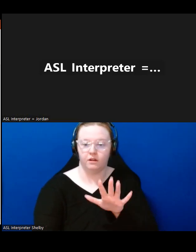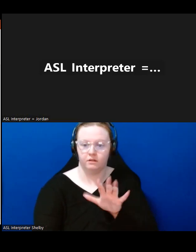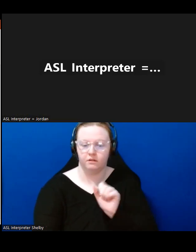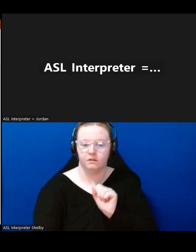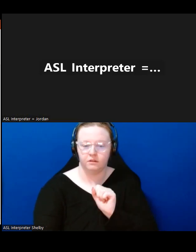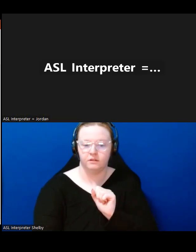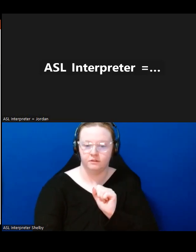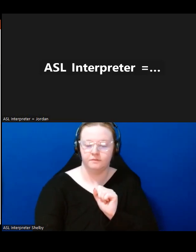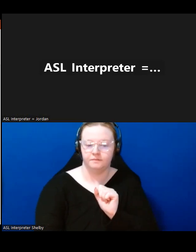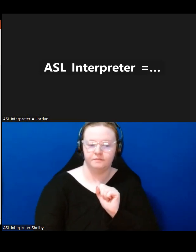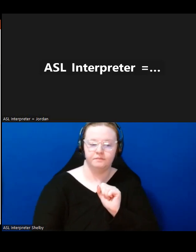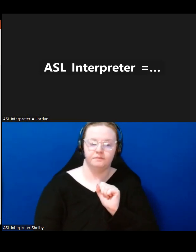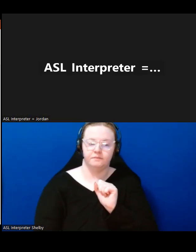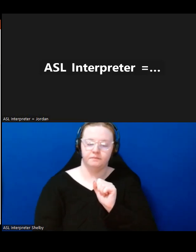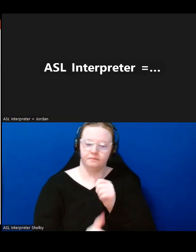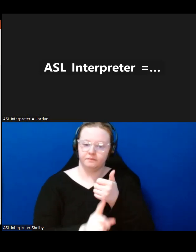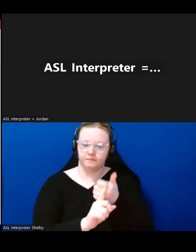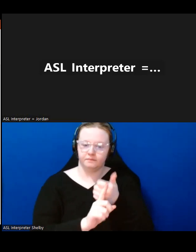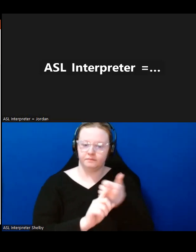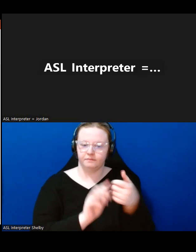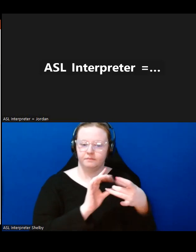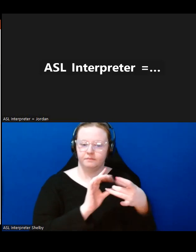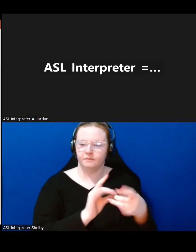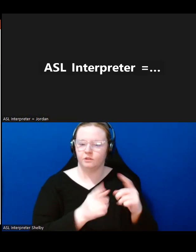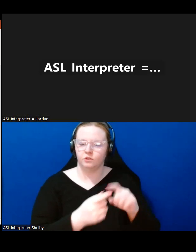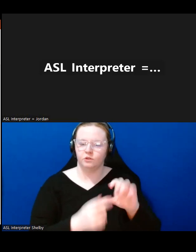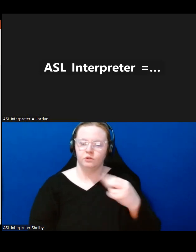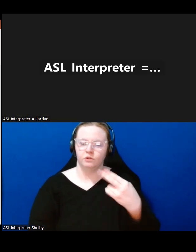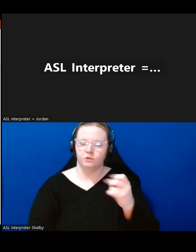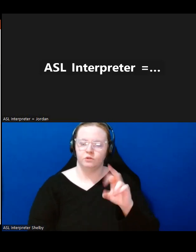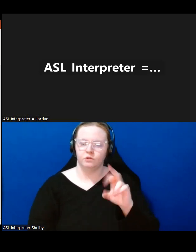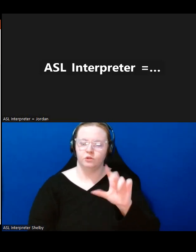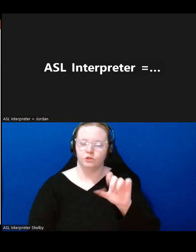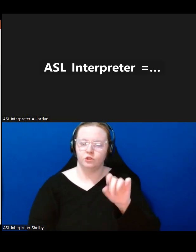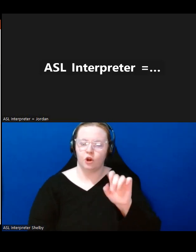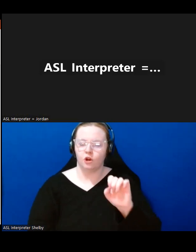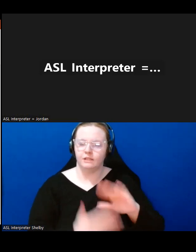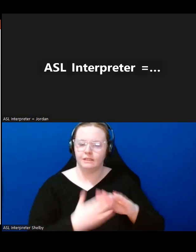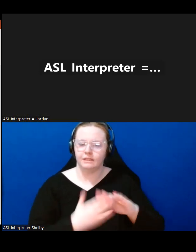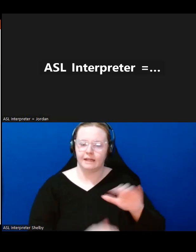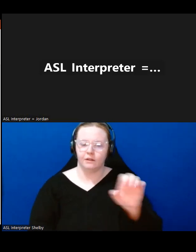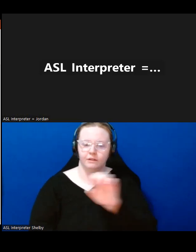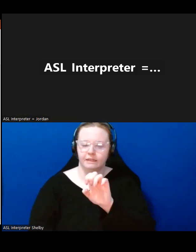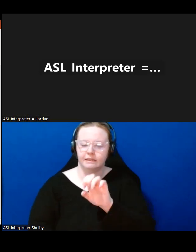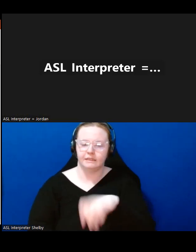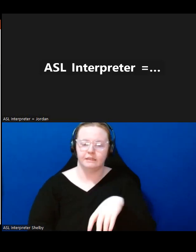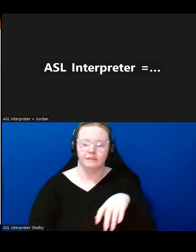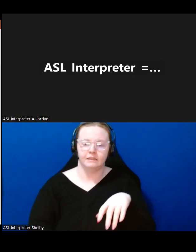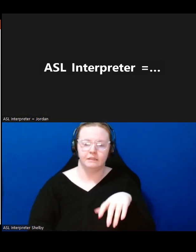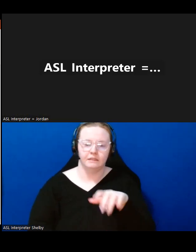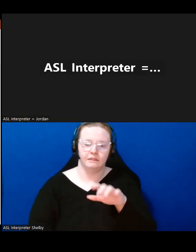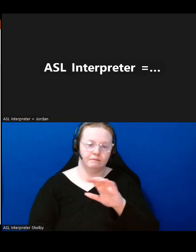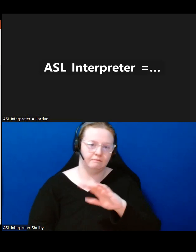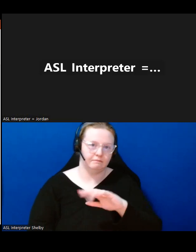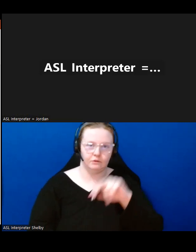it's bounded, I guess, by Charlottetown in the east, Fogo Island in the north, Harbour Breton to the south, and Bay Verte to